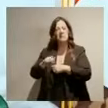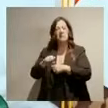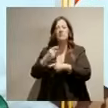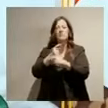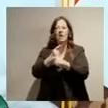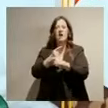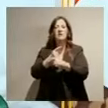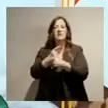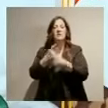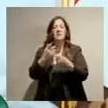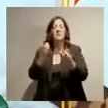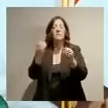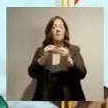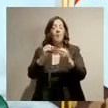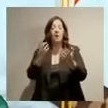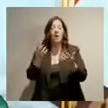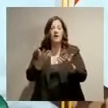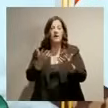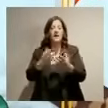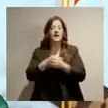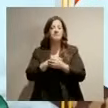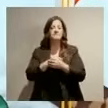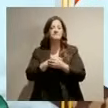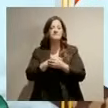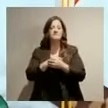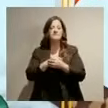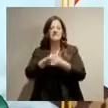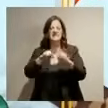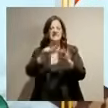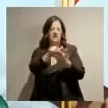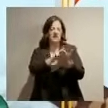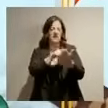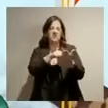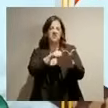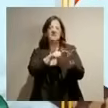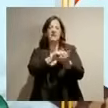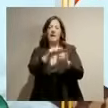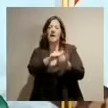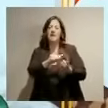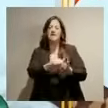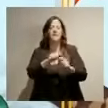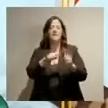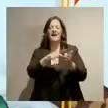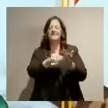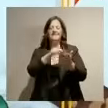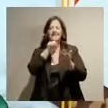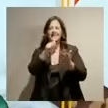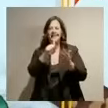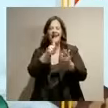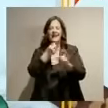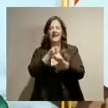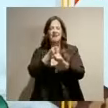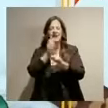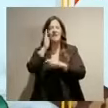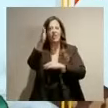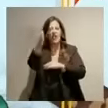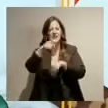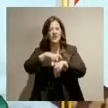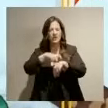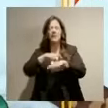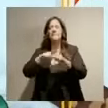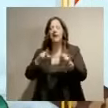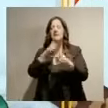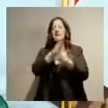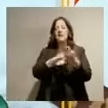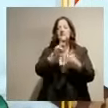some more detailed legislative paths that didn't go very far in the past. The senator, to his credit,